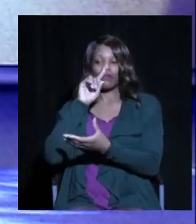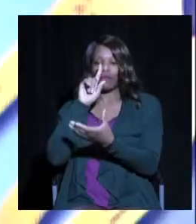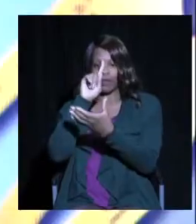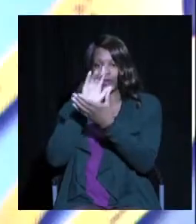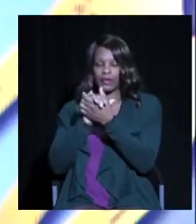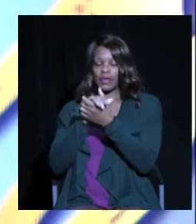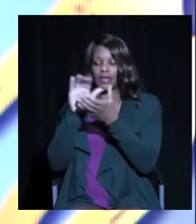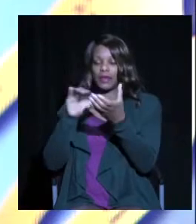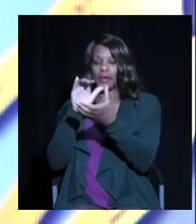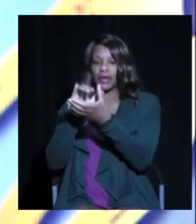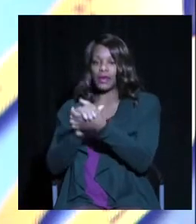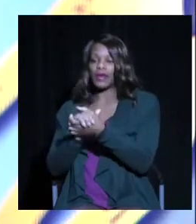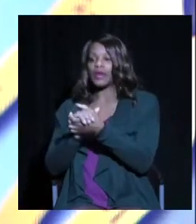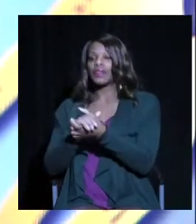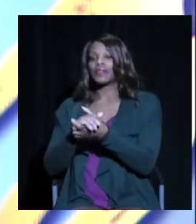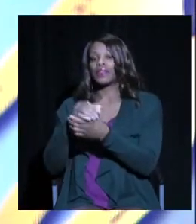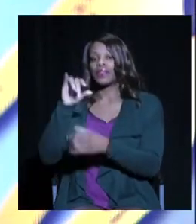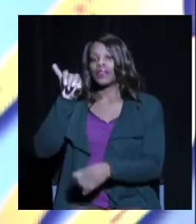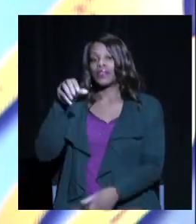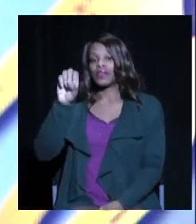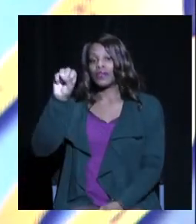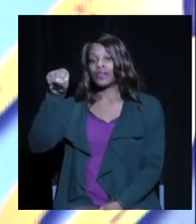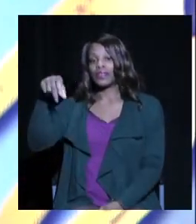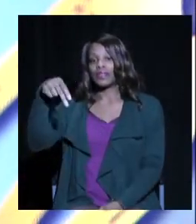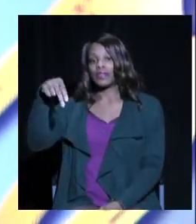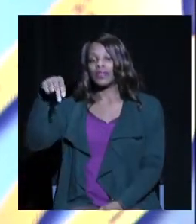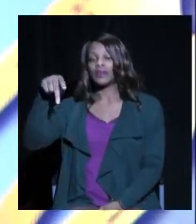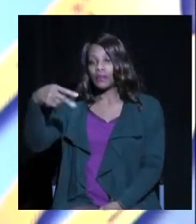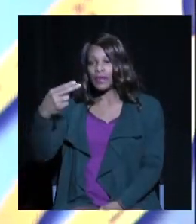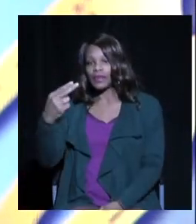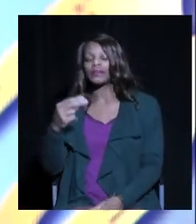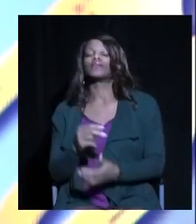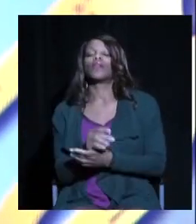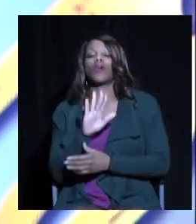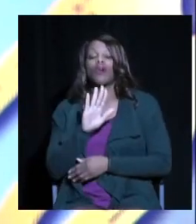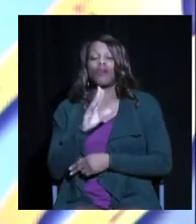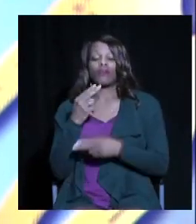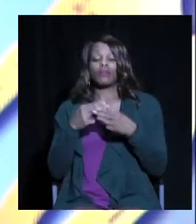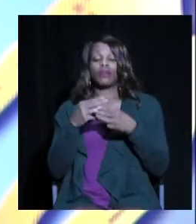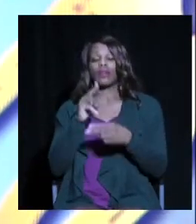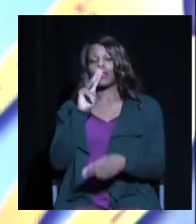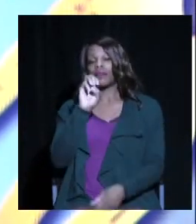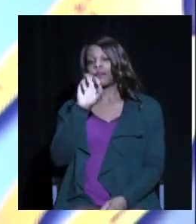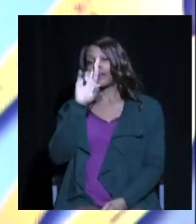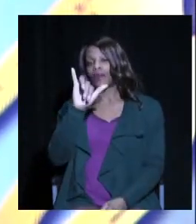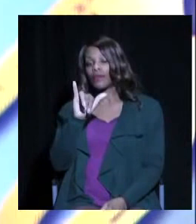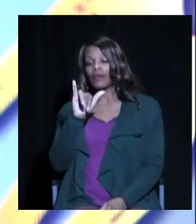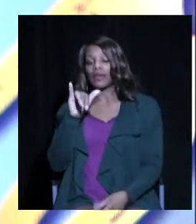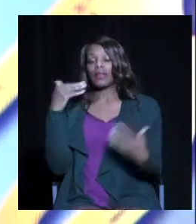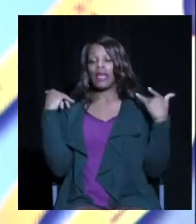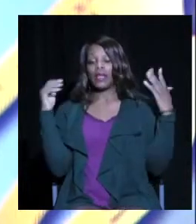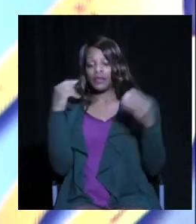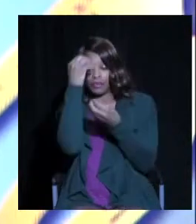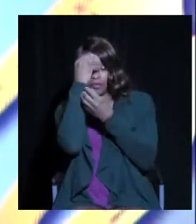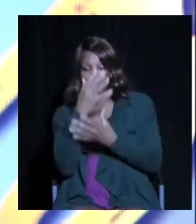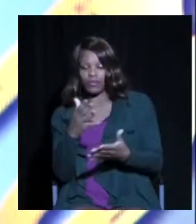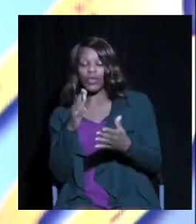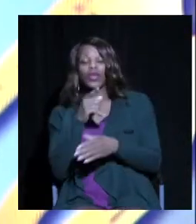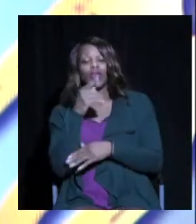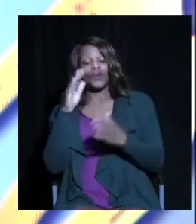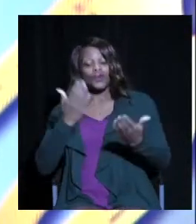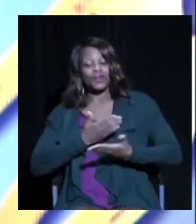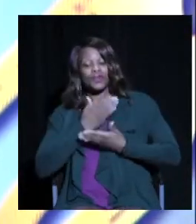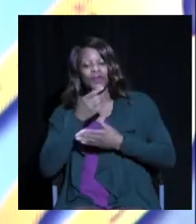Joseph, a descendant of David. The virgin's name was Mary. The angel went to her and said, greetings, you who are highly